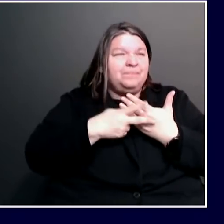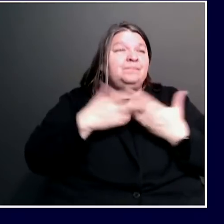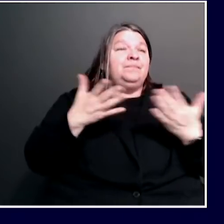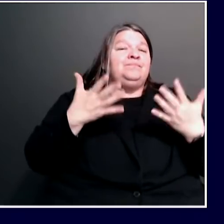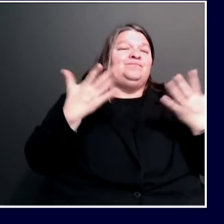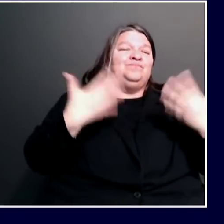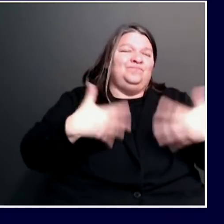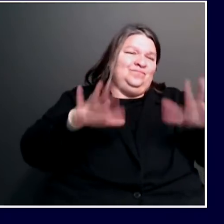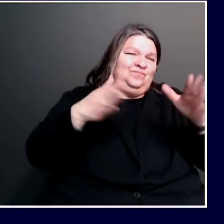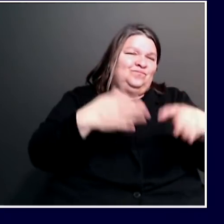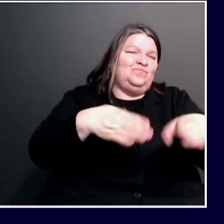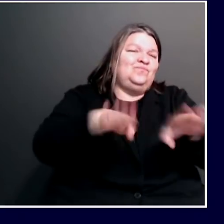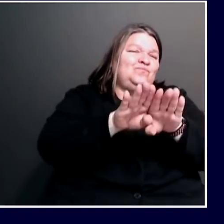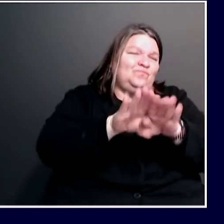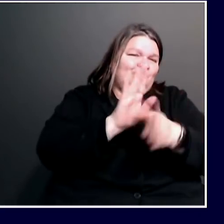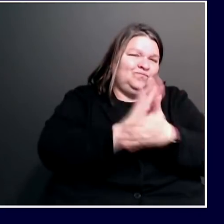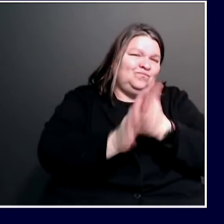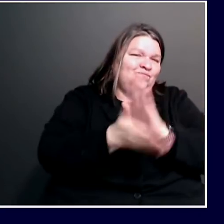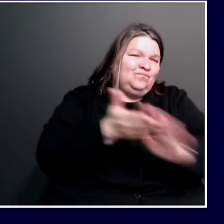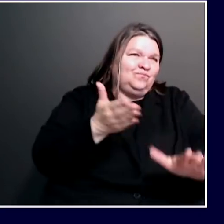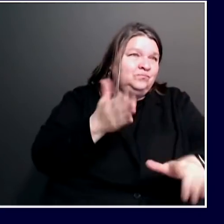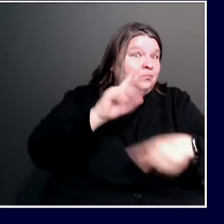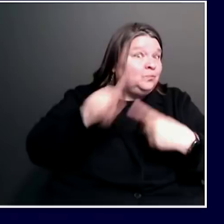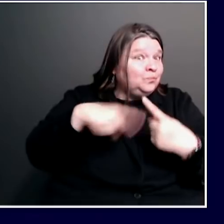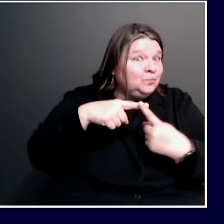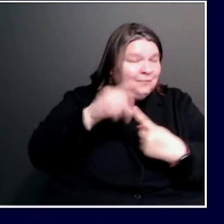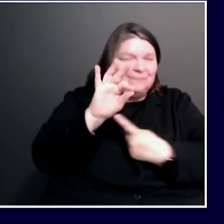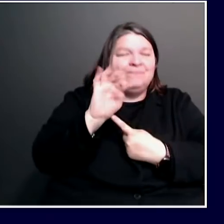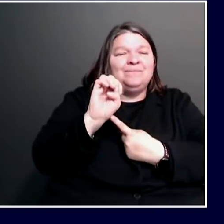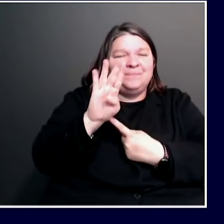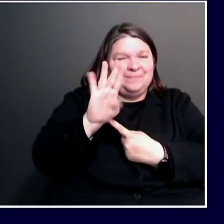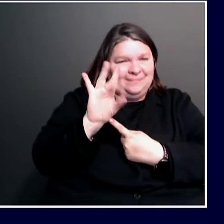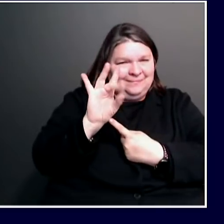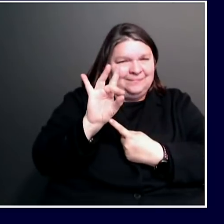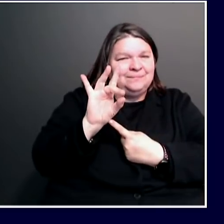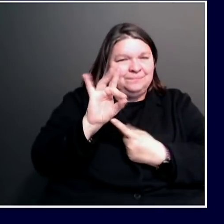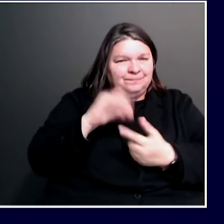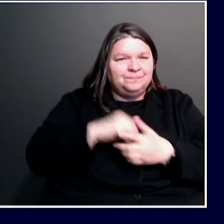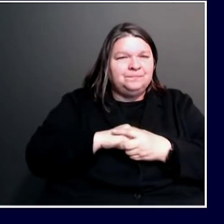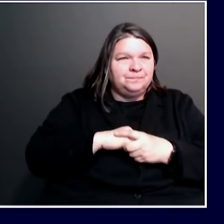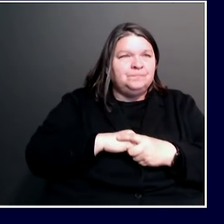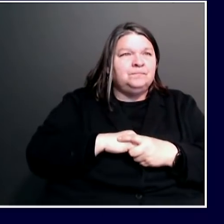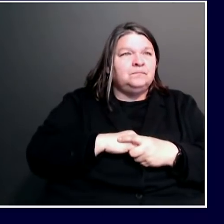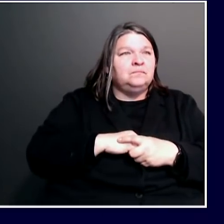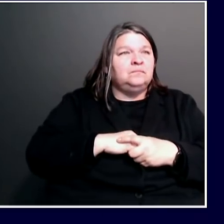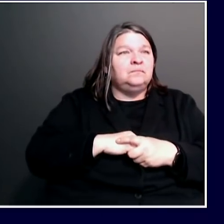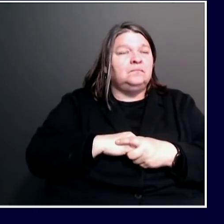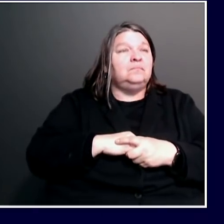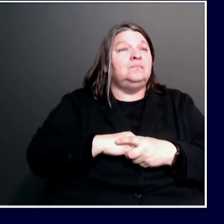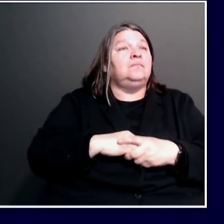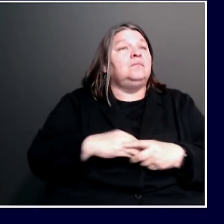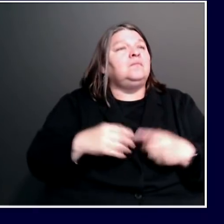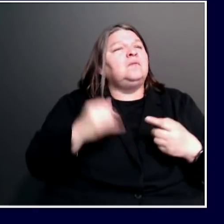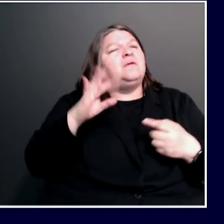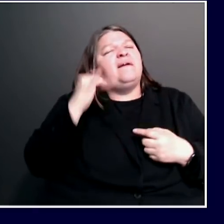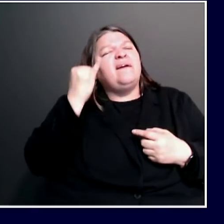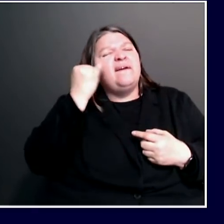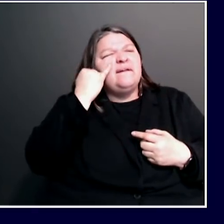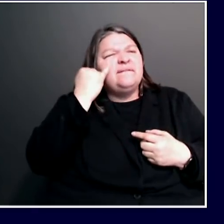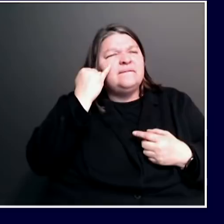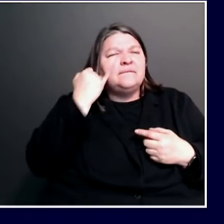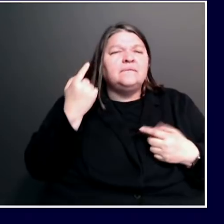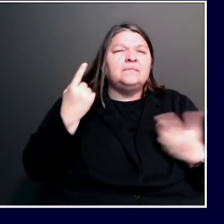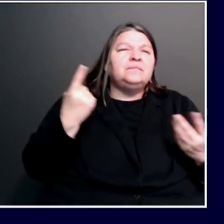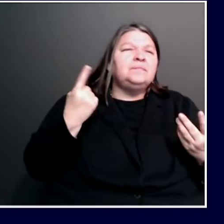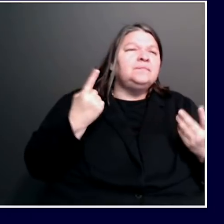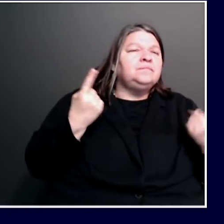8th. So if I could propose present a scenario here, I definitely don't